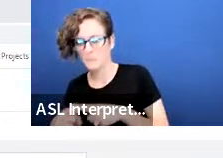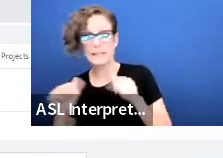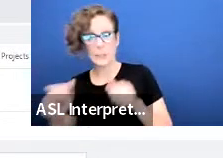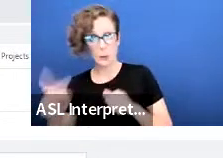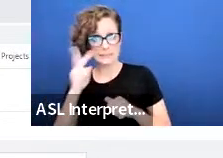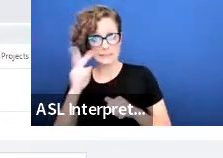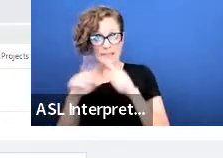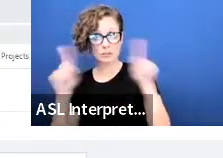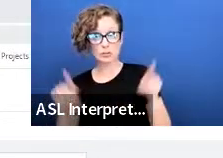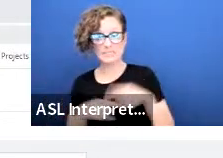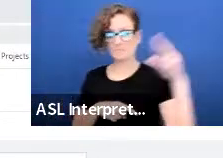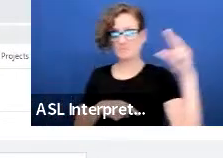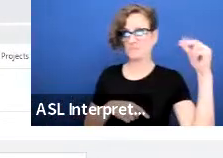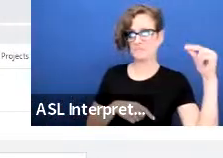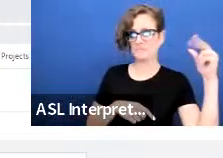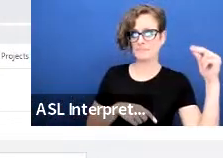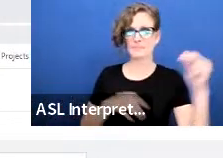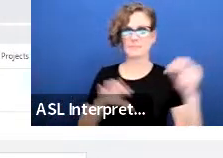no. Uh-oh.